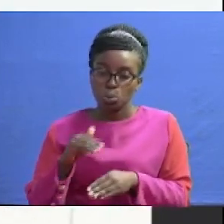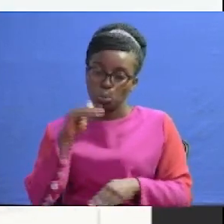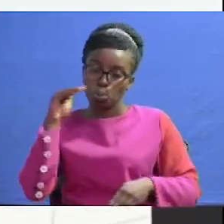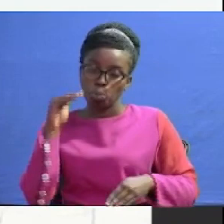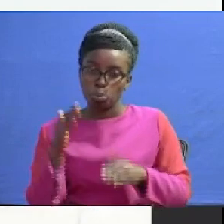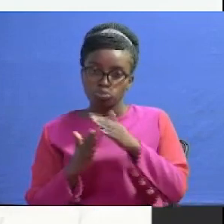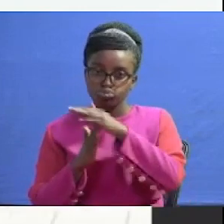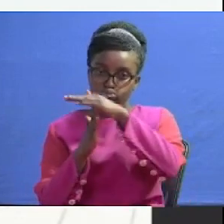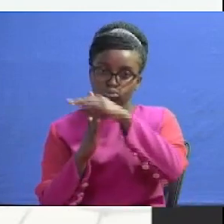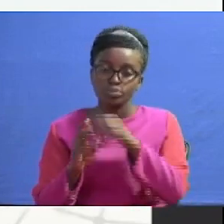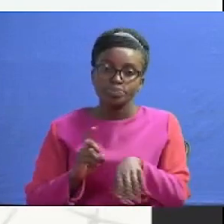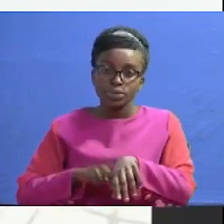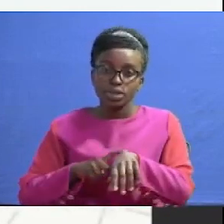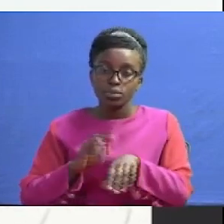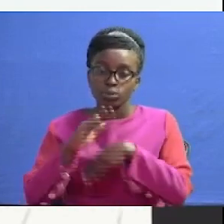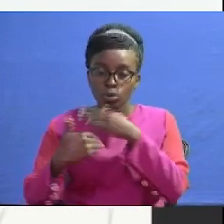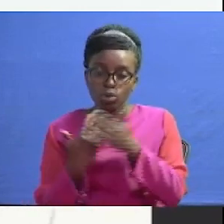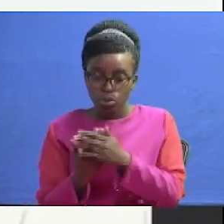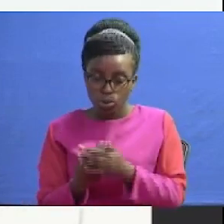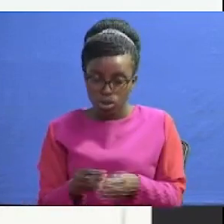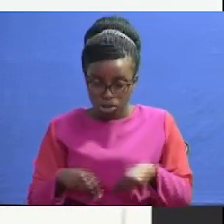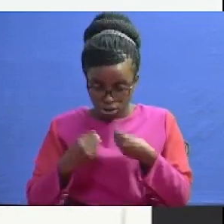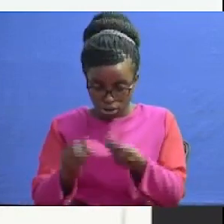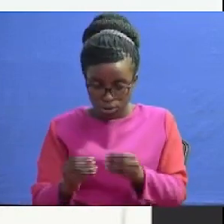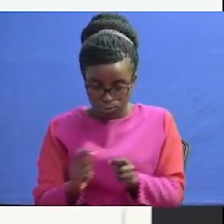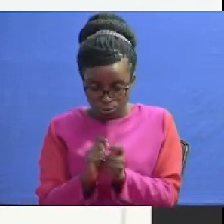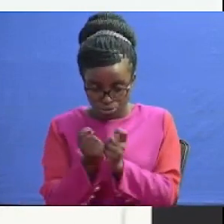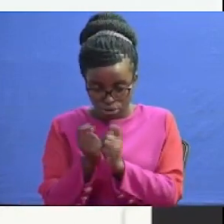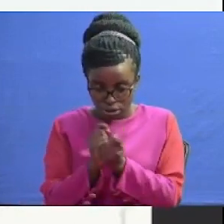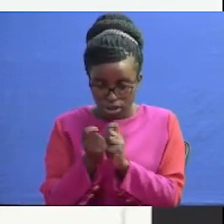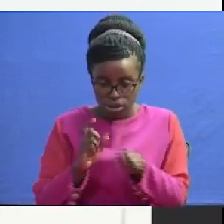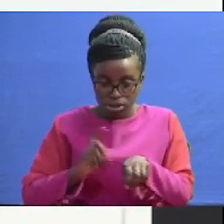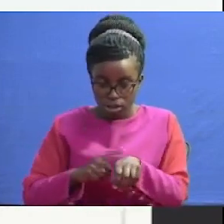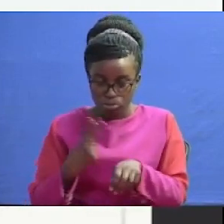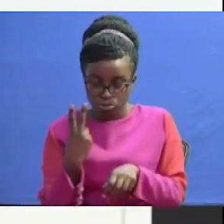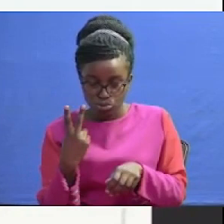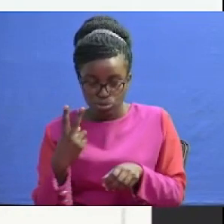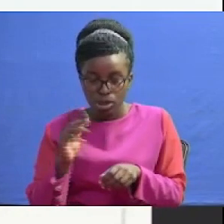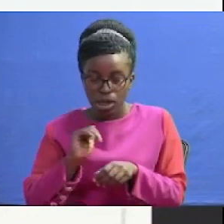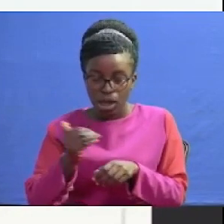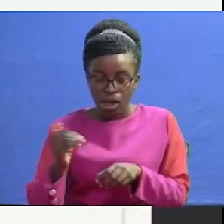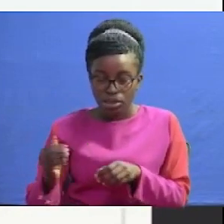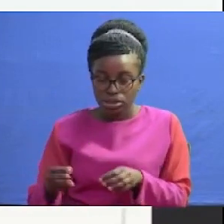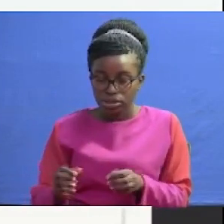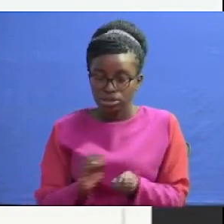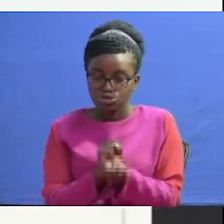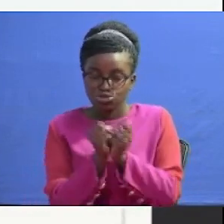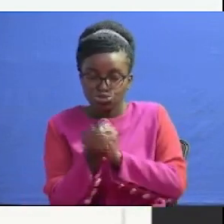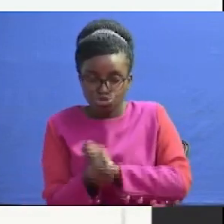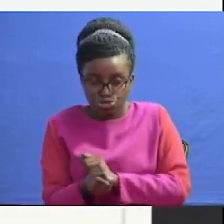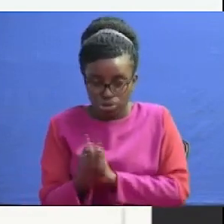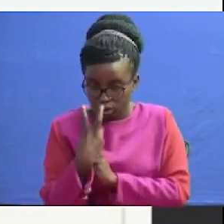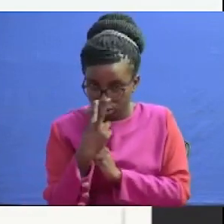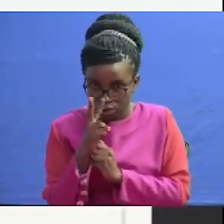visit will afford our two countries an excellent opportunity to exchange views and review